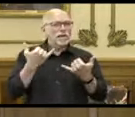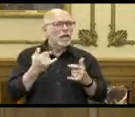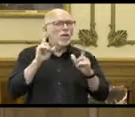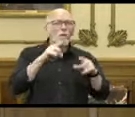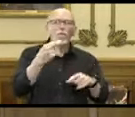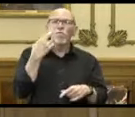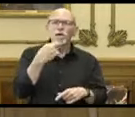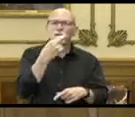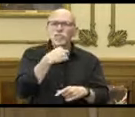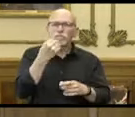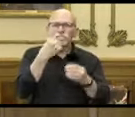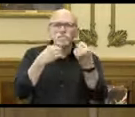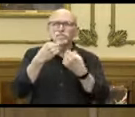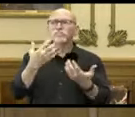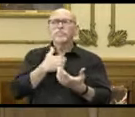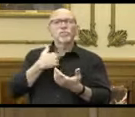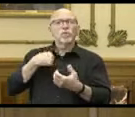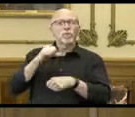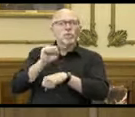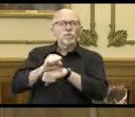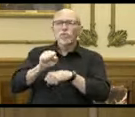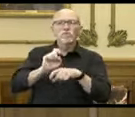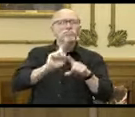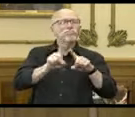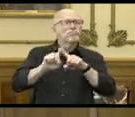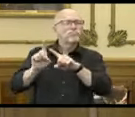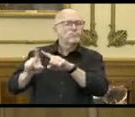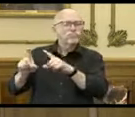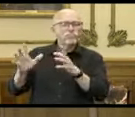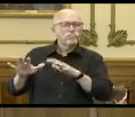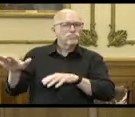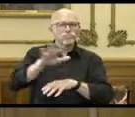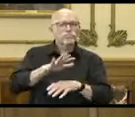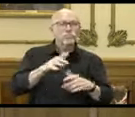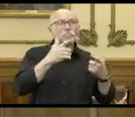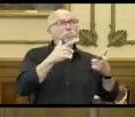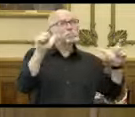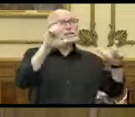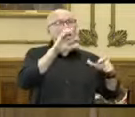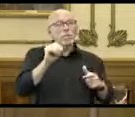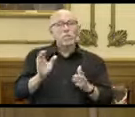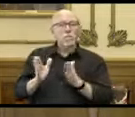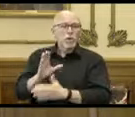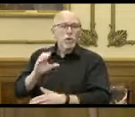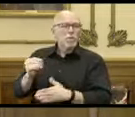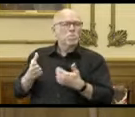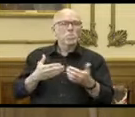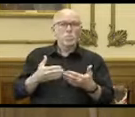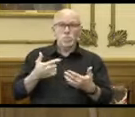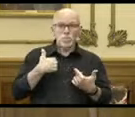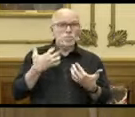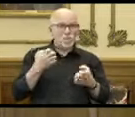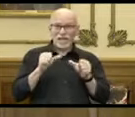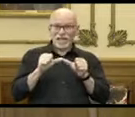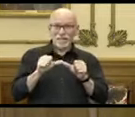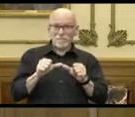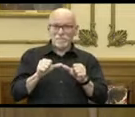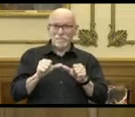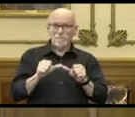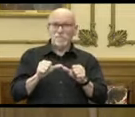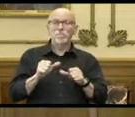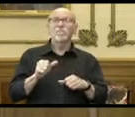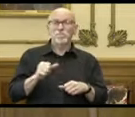and we're working in all kinds of facilities, both large and small. And we want to keep it that way. We